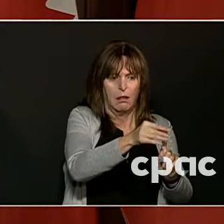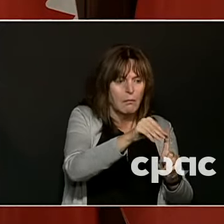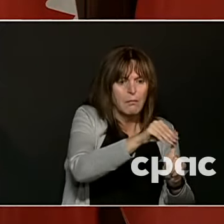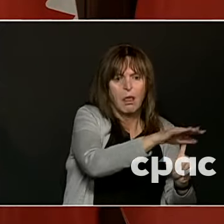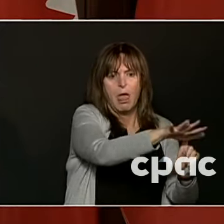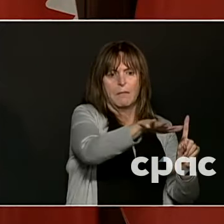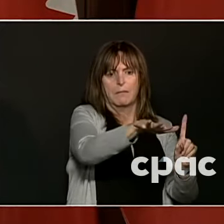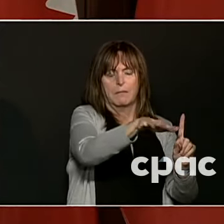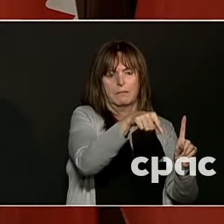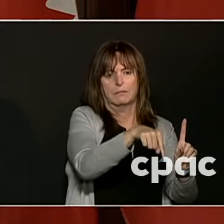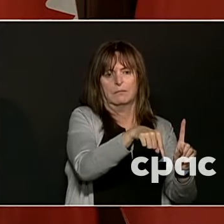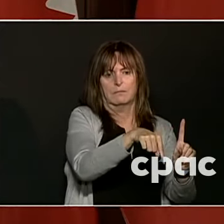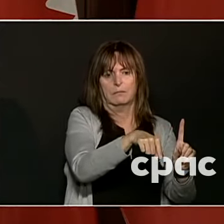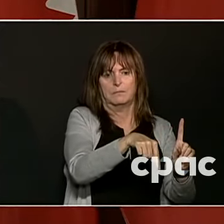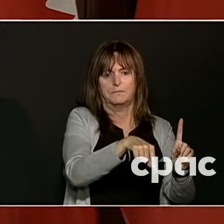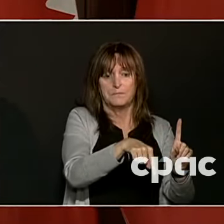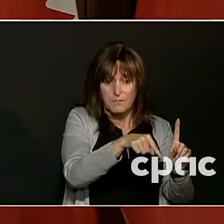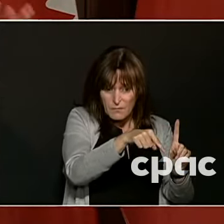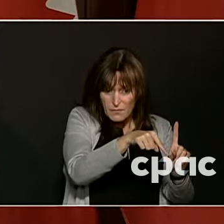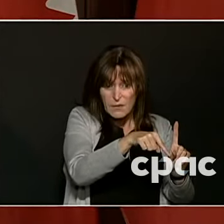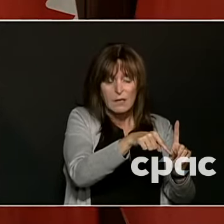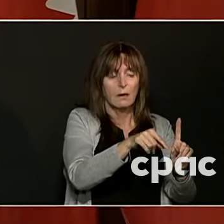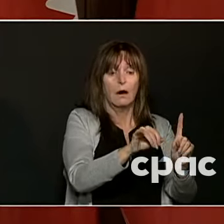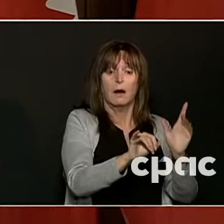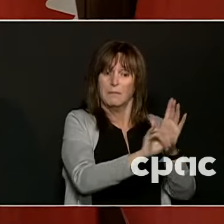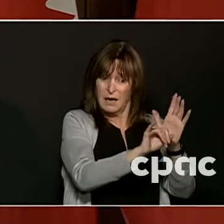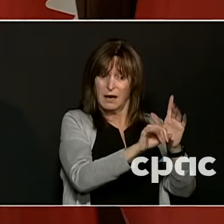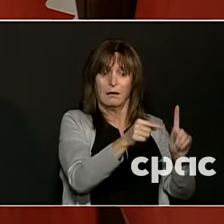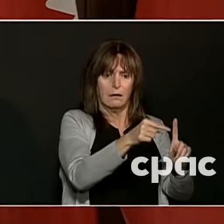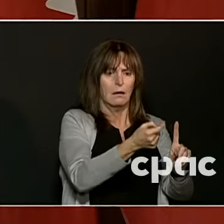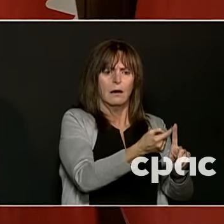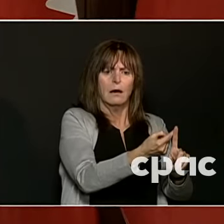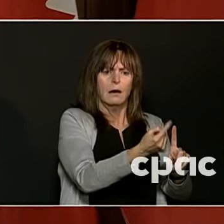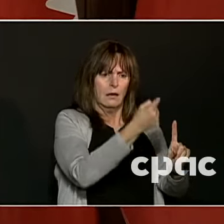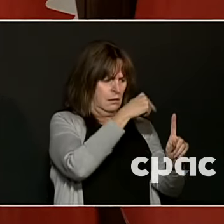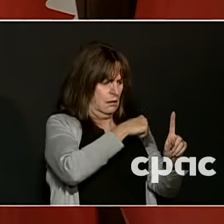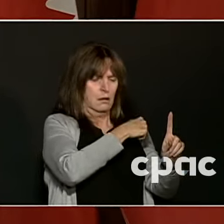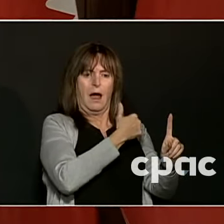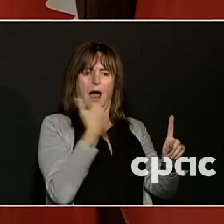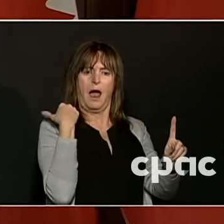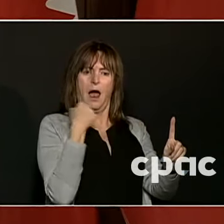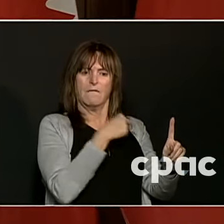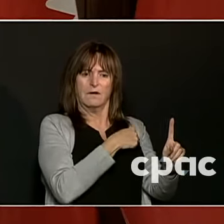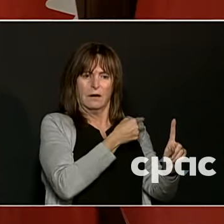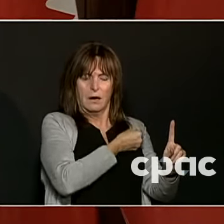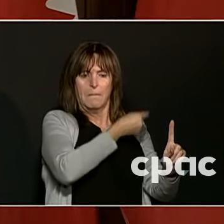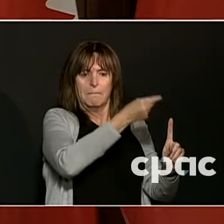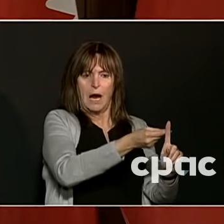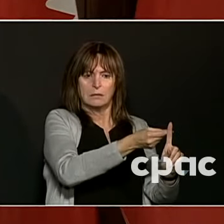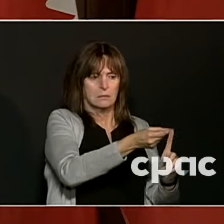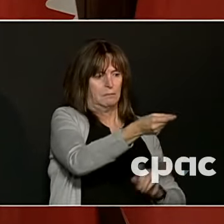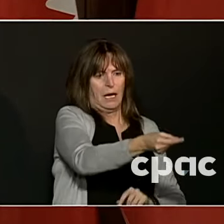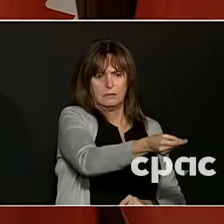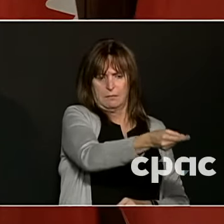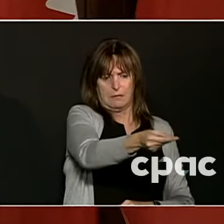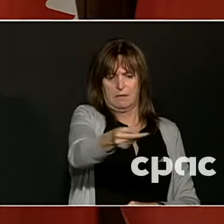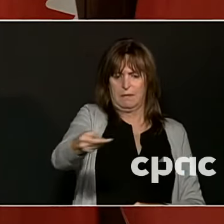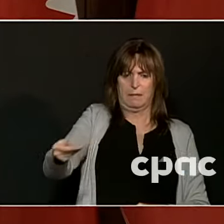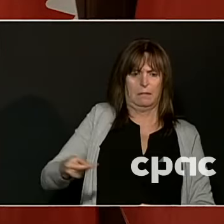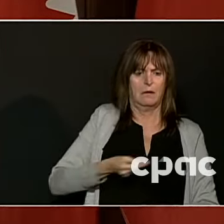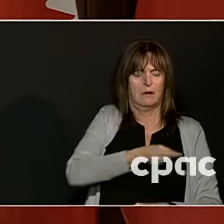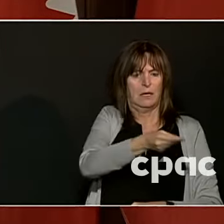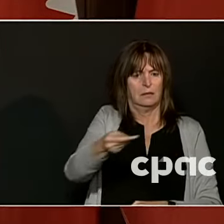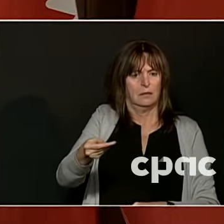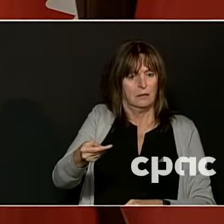outbreak is identified because somebody brought it in and then shared it, or the transmission occurred with others. And some key things that we've learned from that